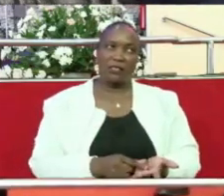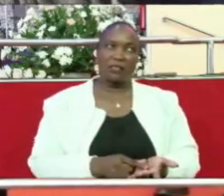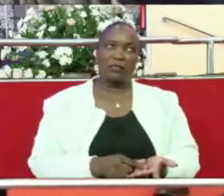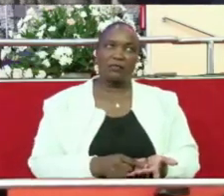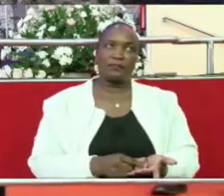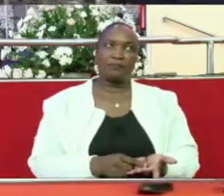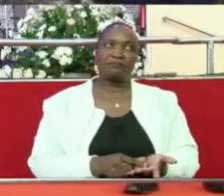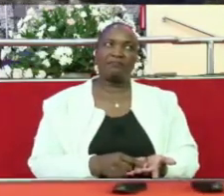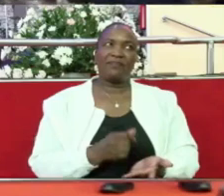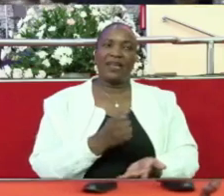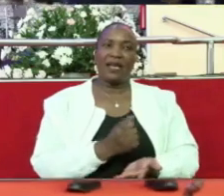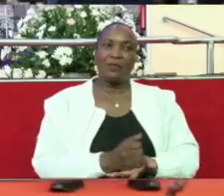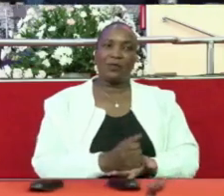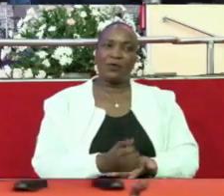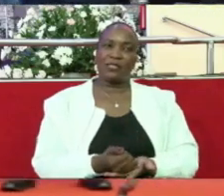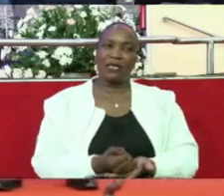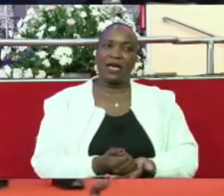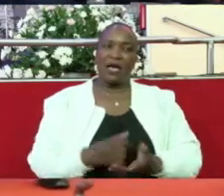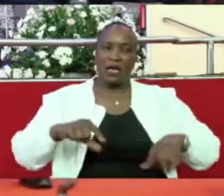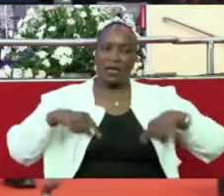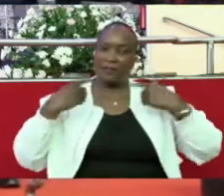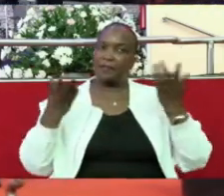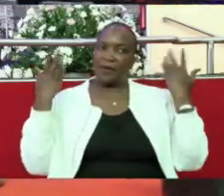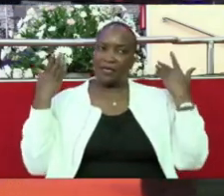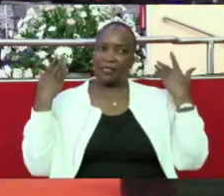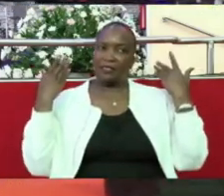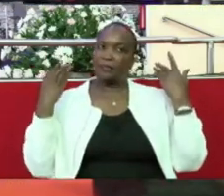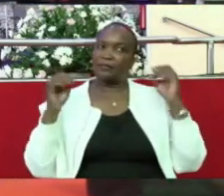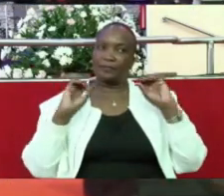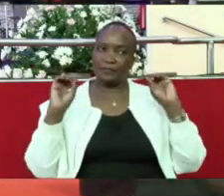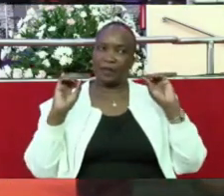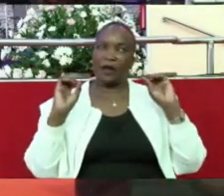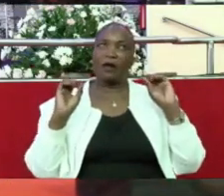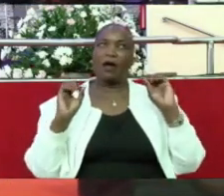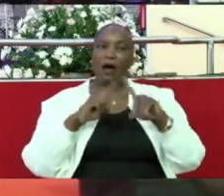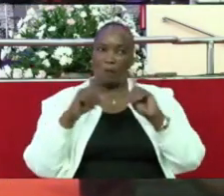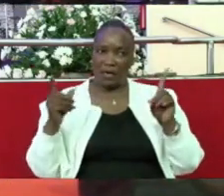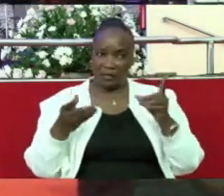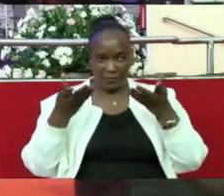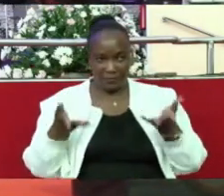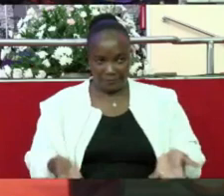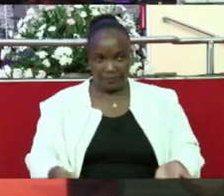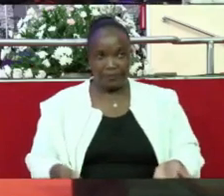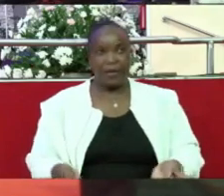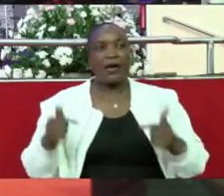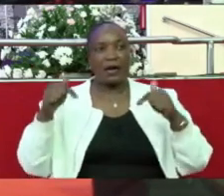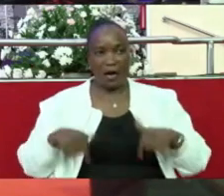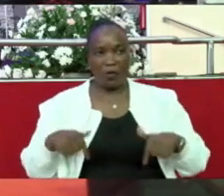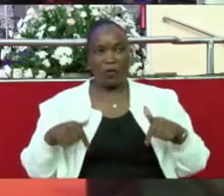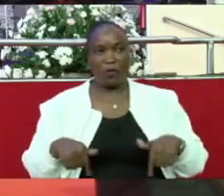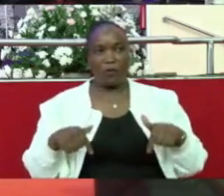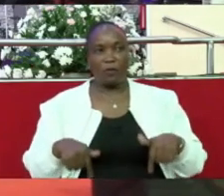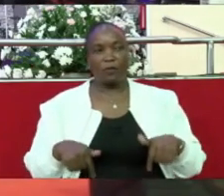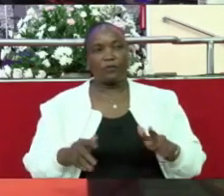not okay, ya kwamba mambo the present age when everything goes bad, mambo yanakaa mbaya, that grace teaches you. Neema